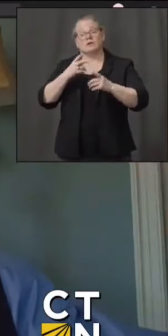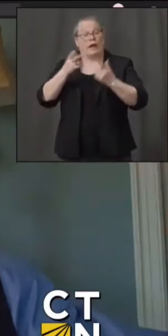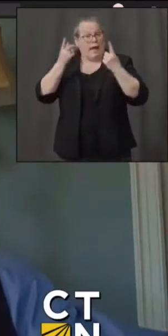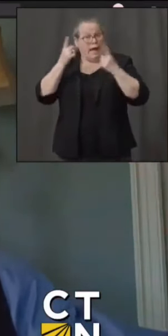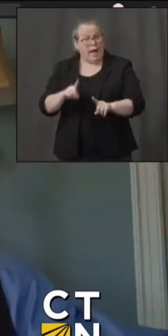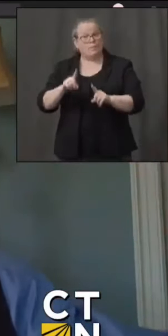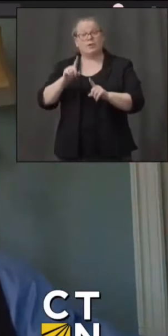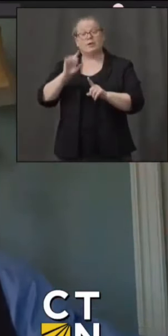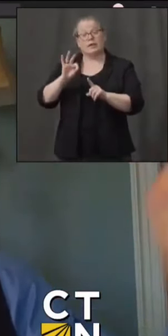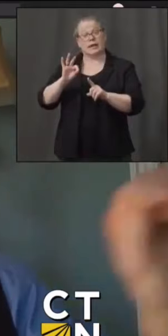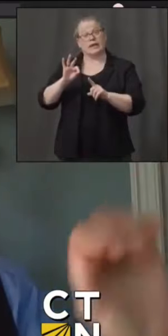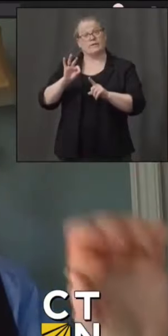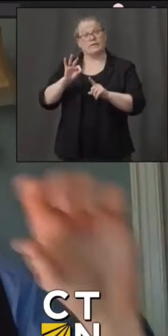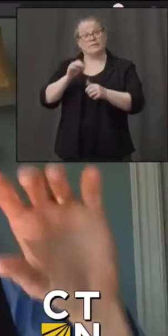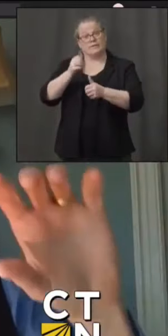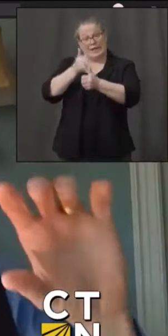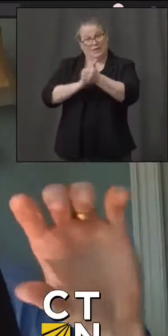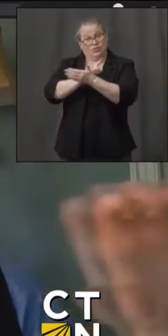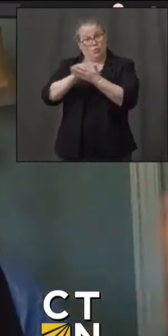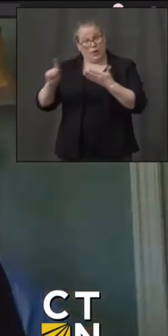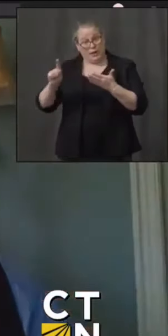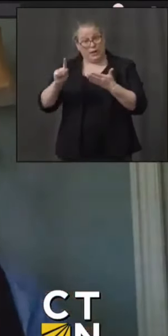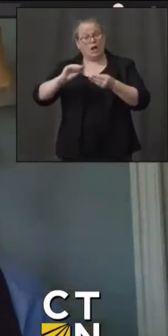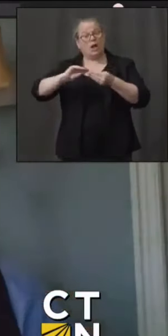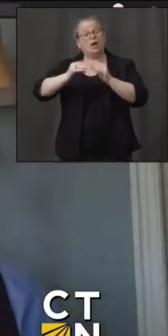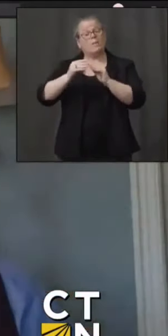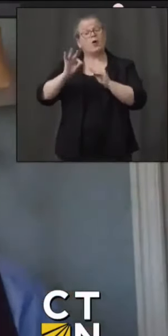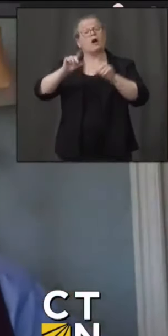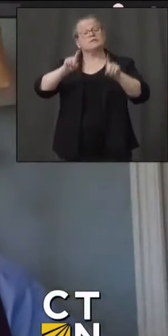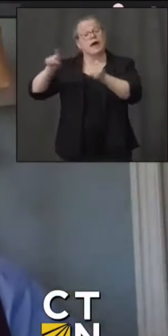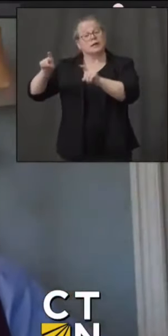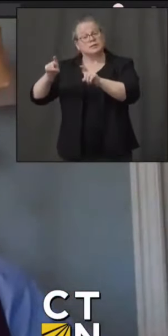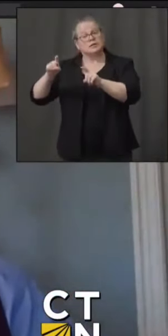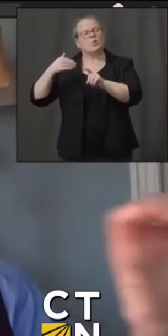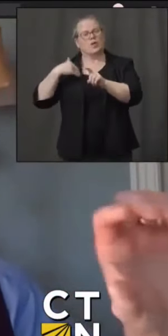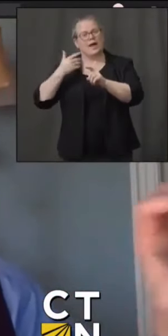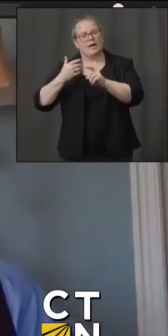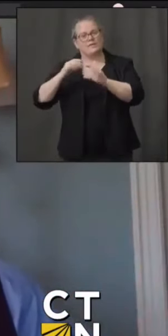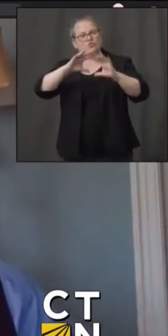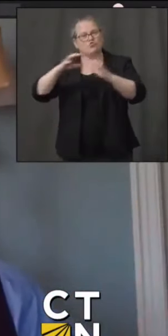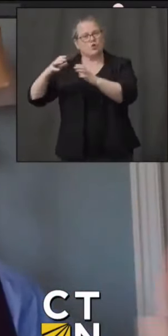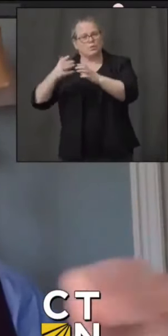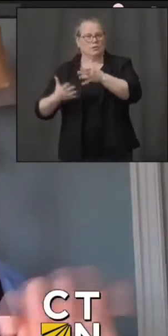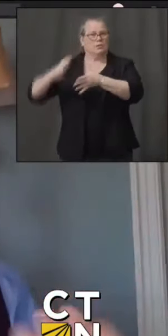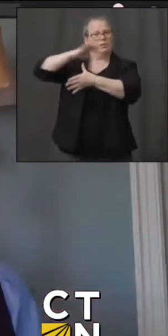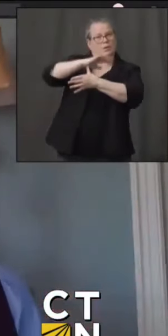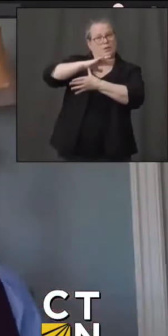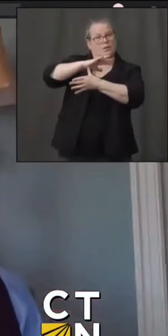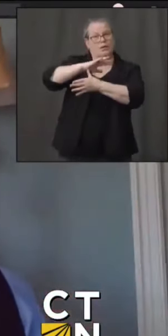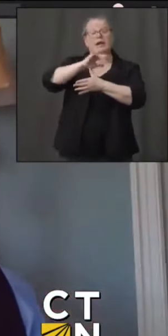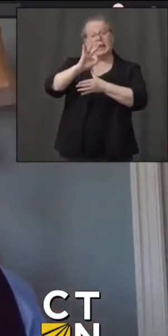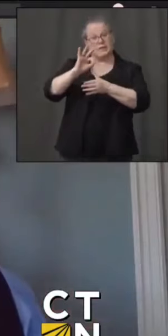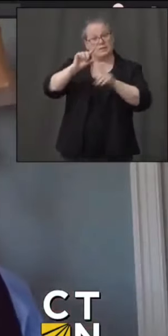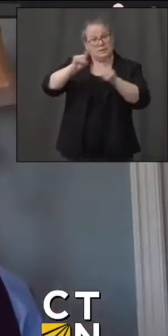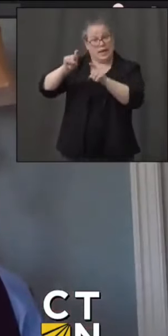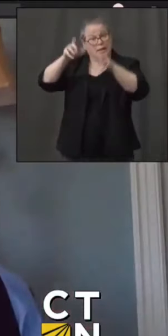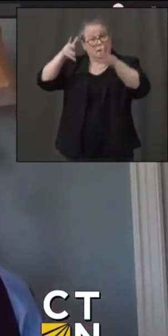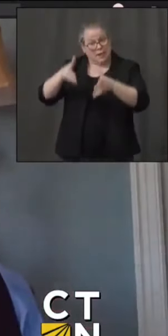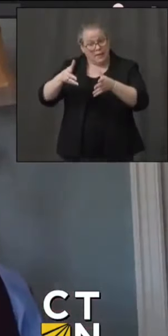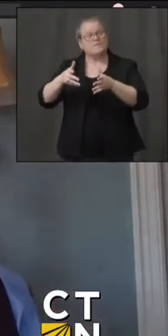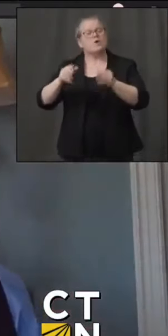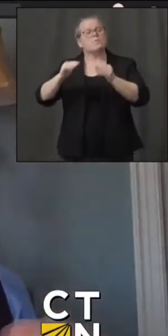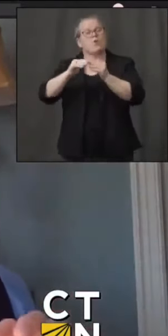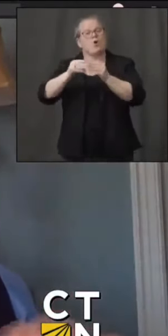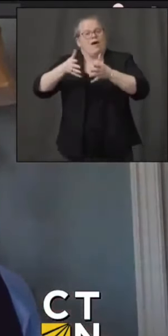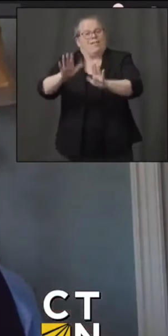many tests per week. These are the groups that we will expand to if we have more. These are the groups that we will expand